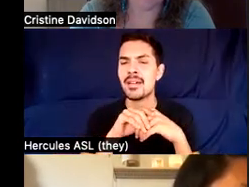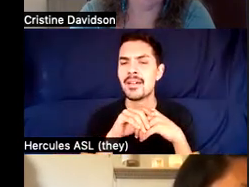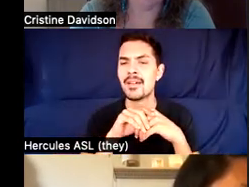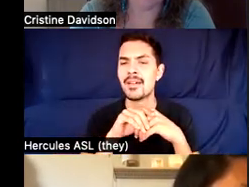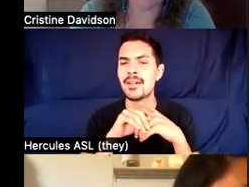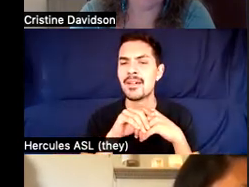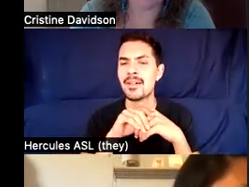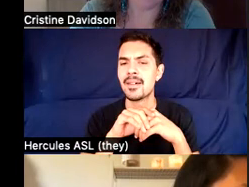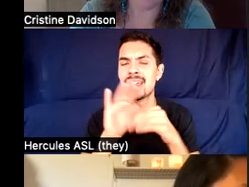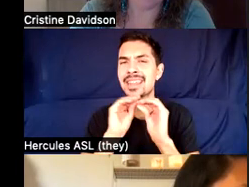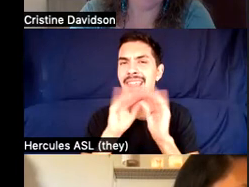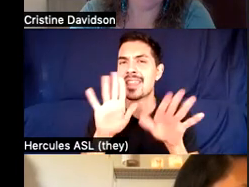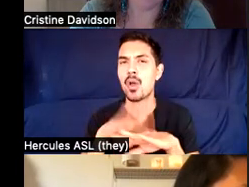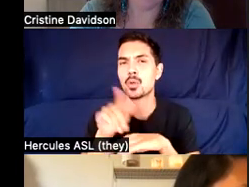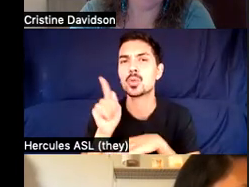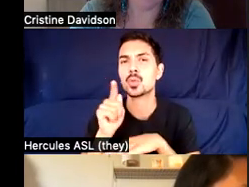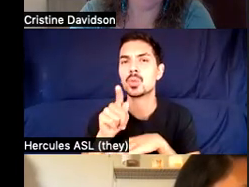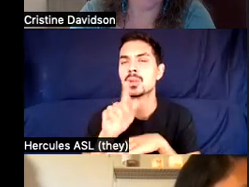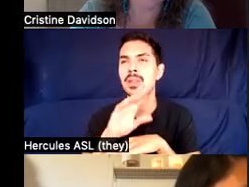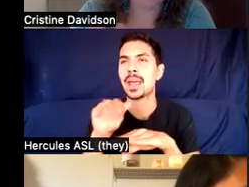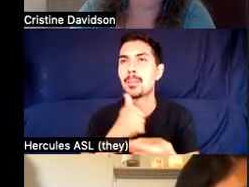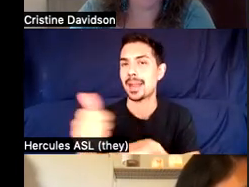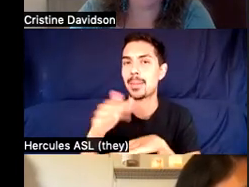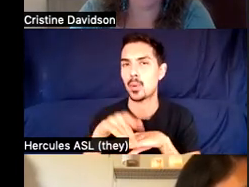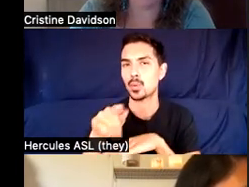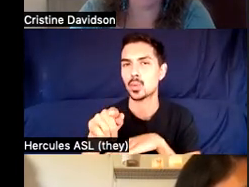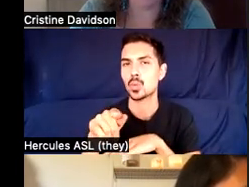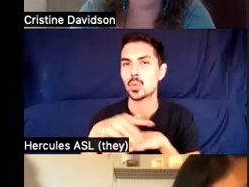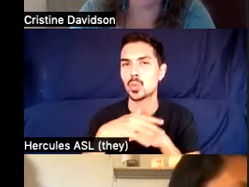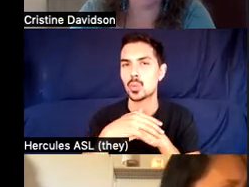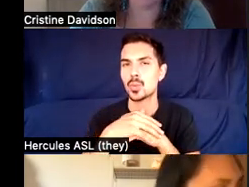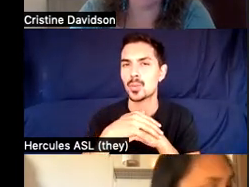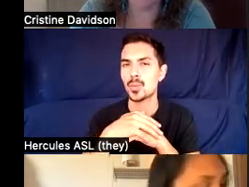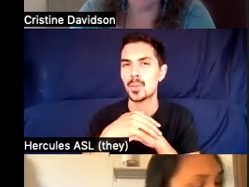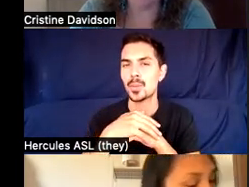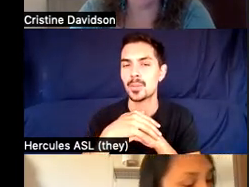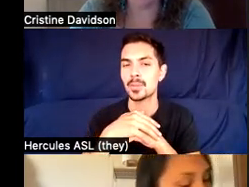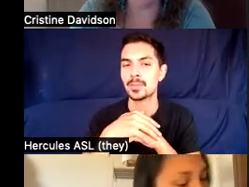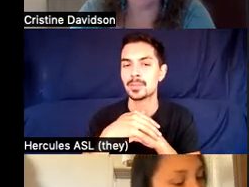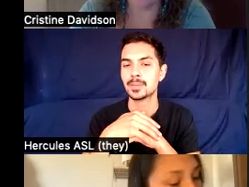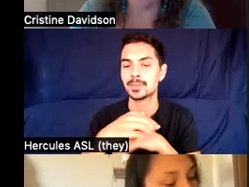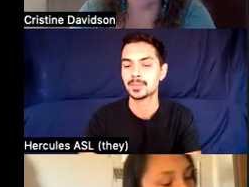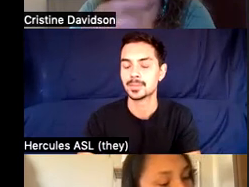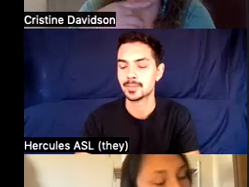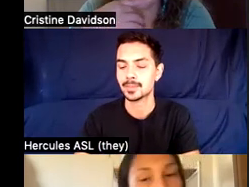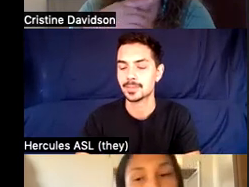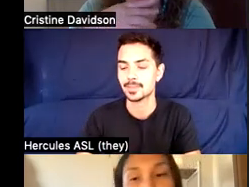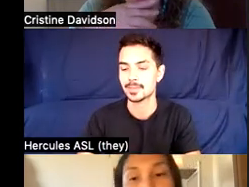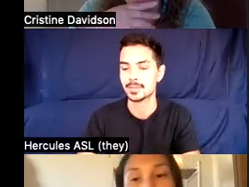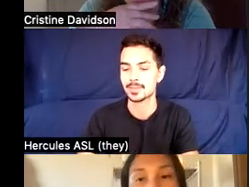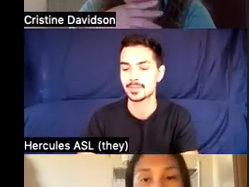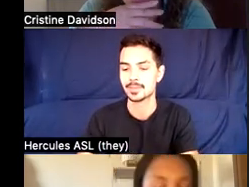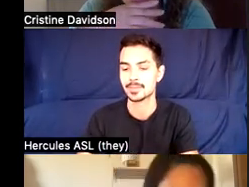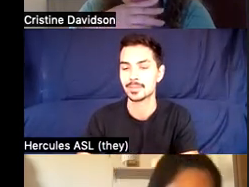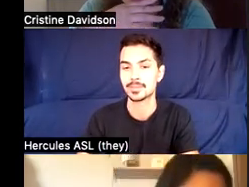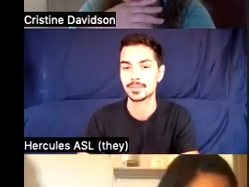you. None of that blame is on you. Thank you so much for that, Isaac. So that, what Isaac's